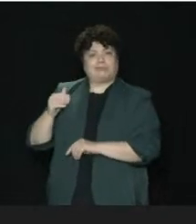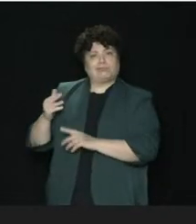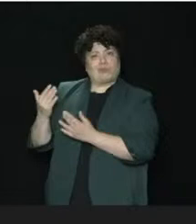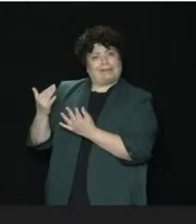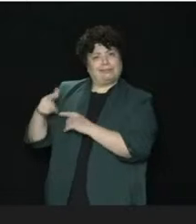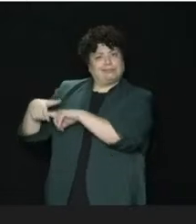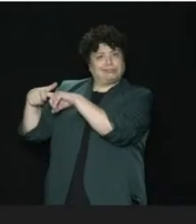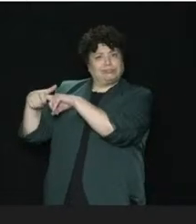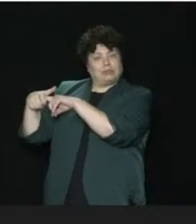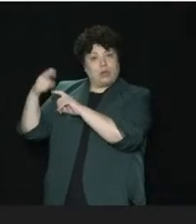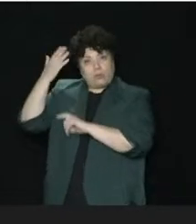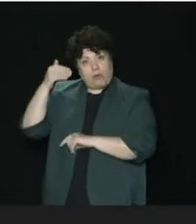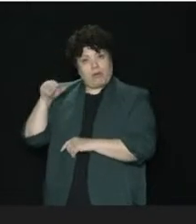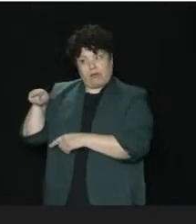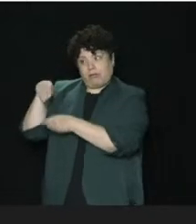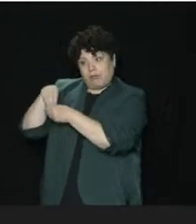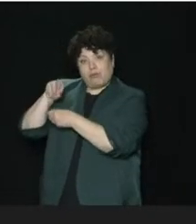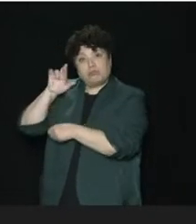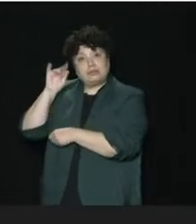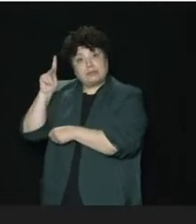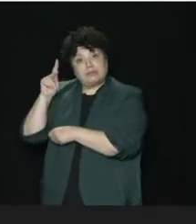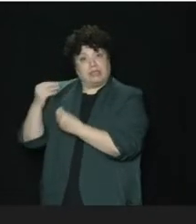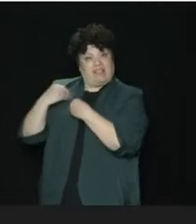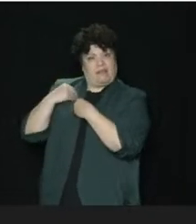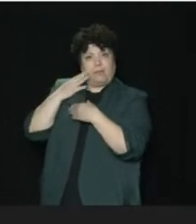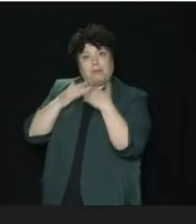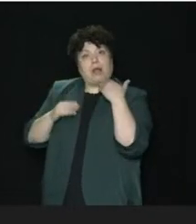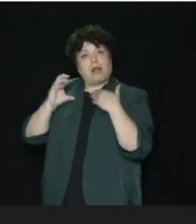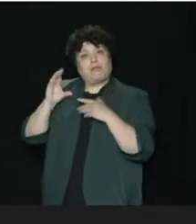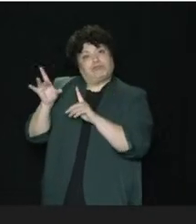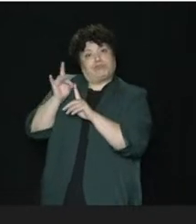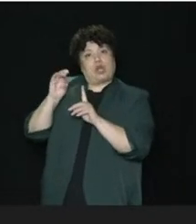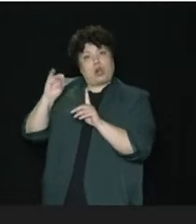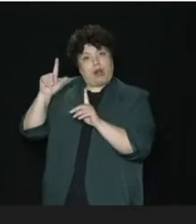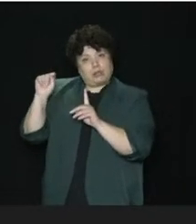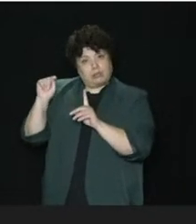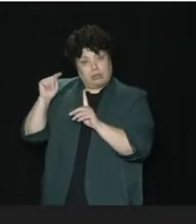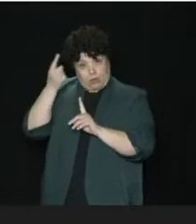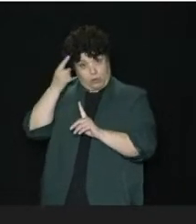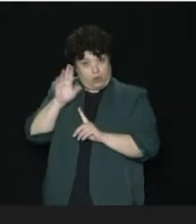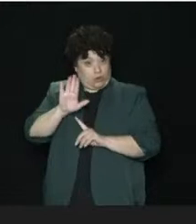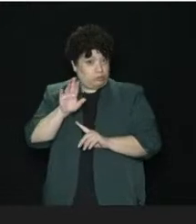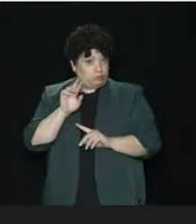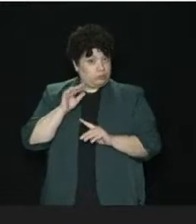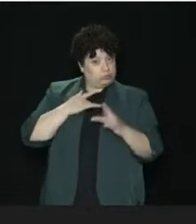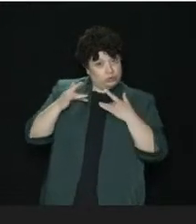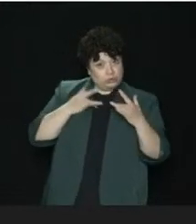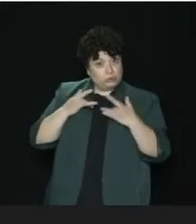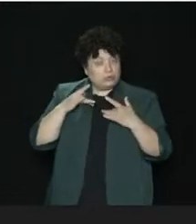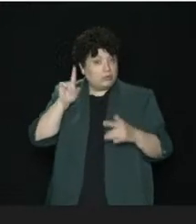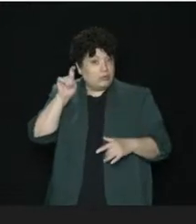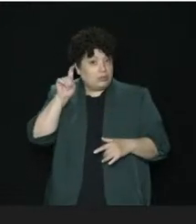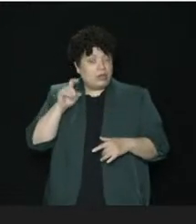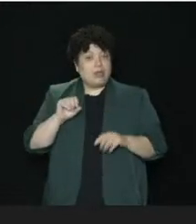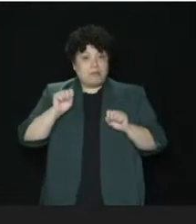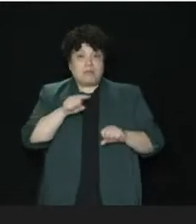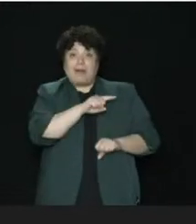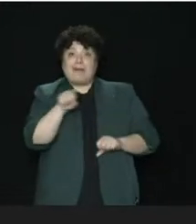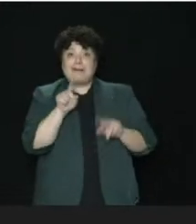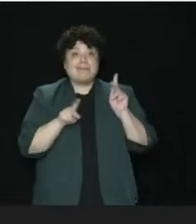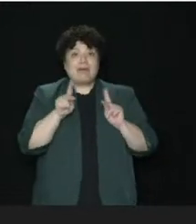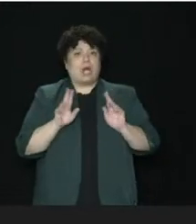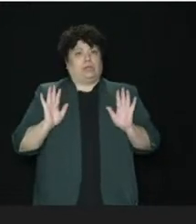because of the risk of blood clots. I'm wondering if you're concerned that that recommendation is going to slow Canada's vaccine